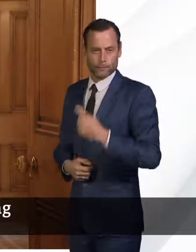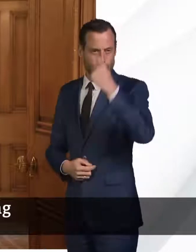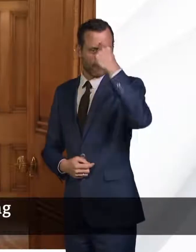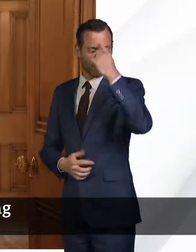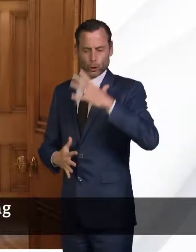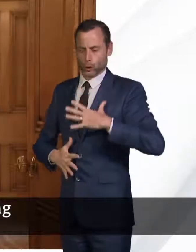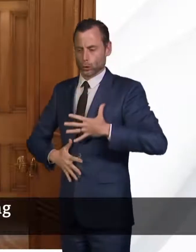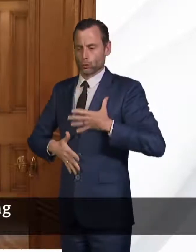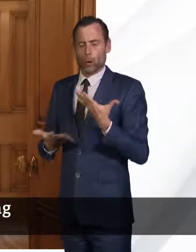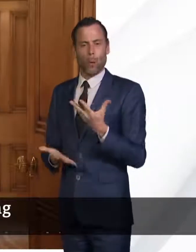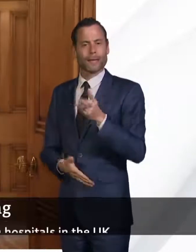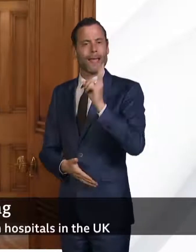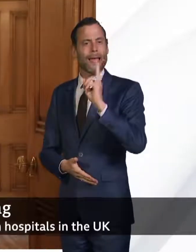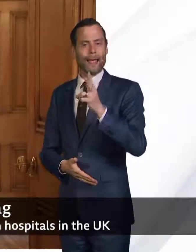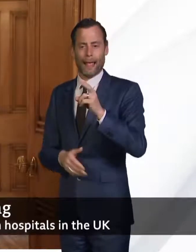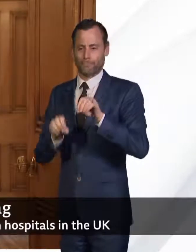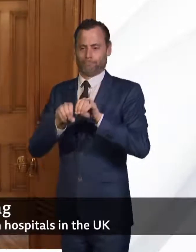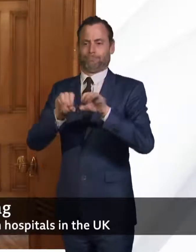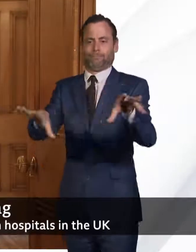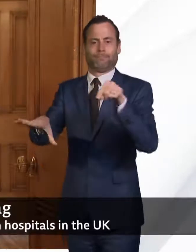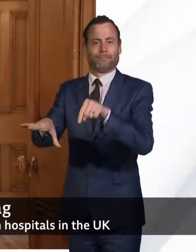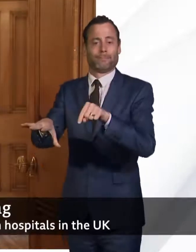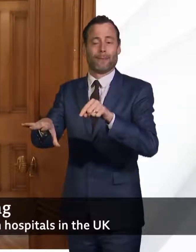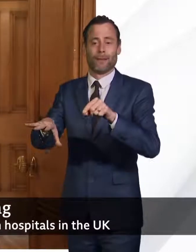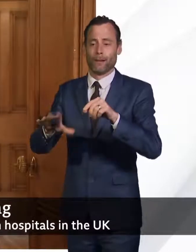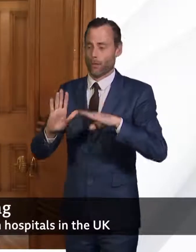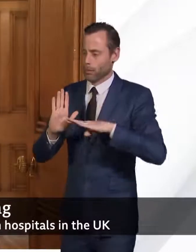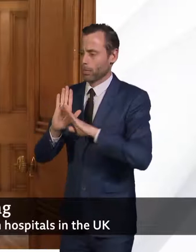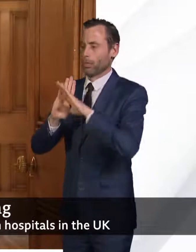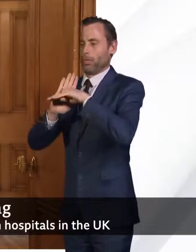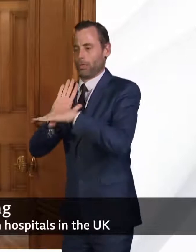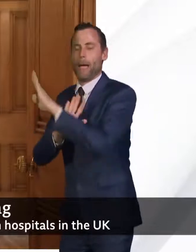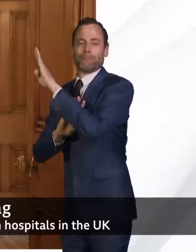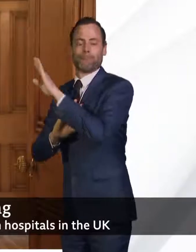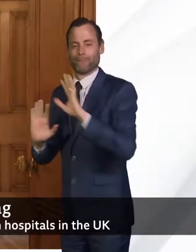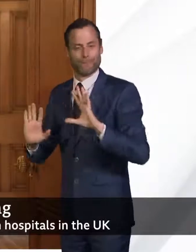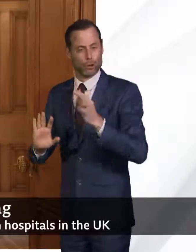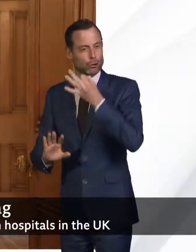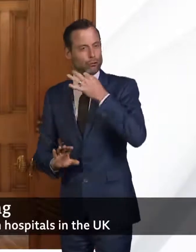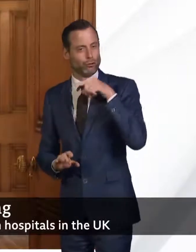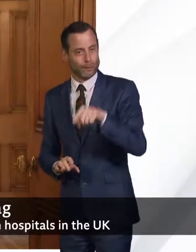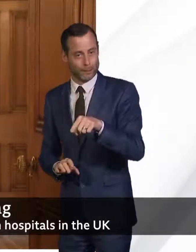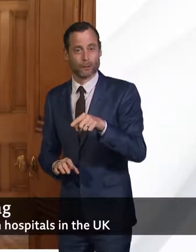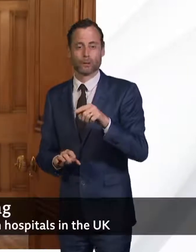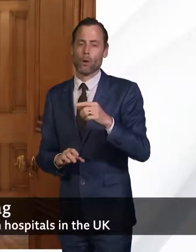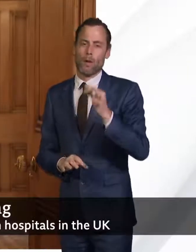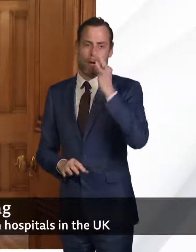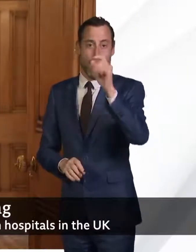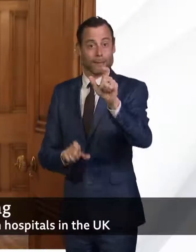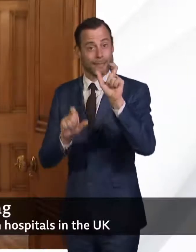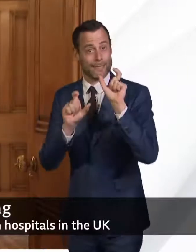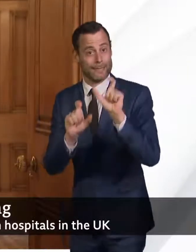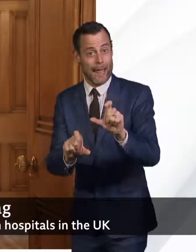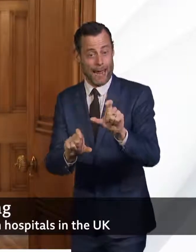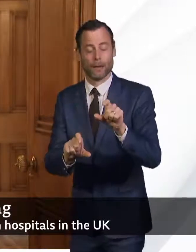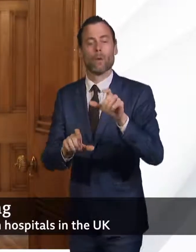real, but as a nation, we're holding it at bay. So please, stay at home, protect the NHS, and